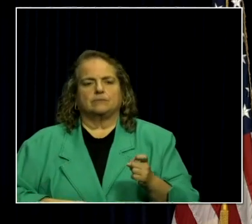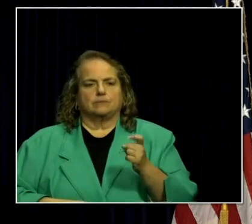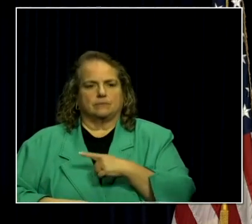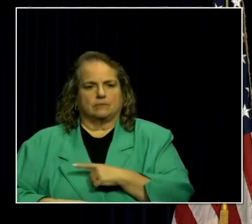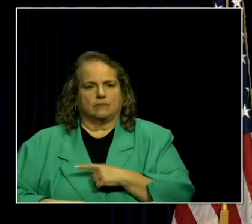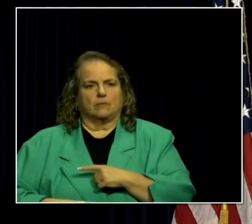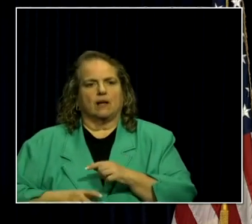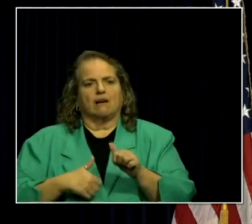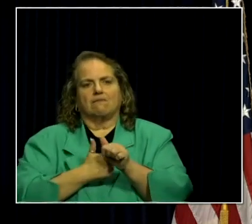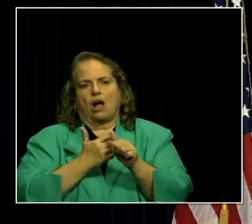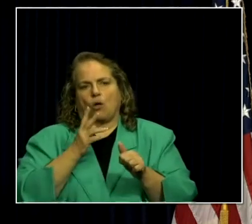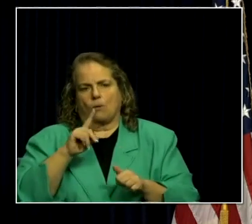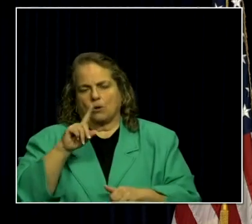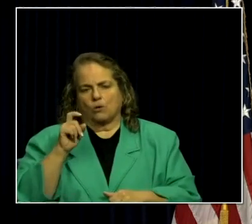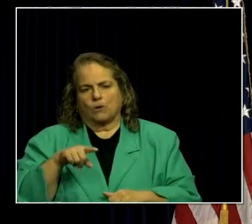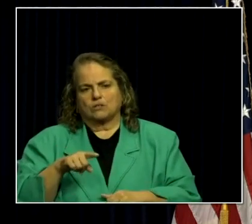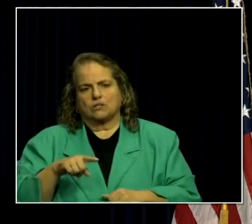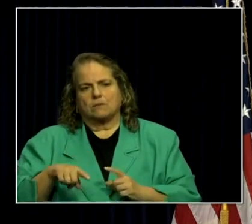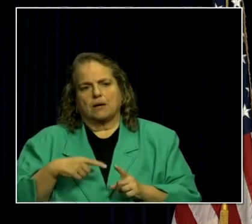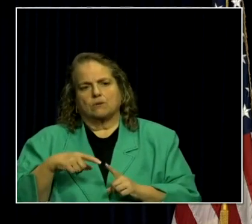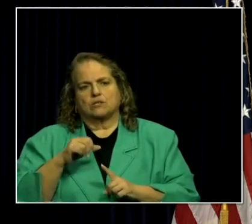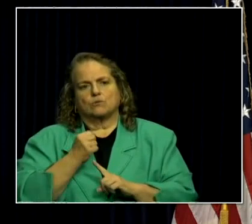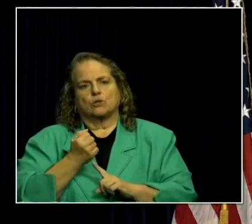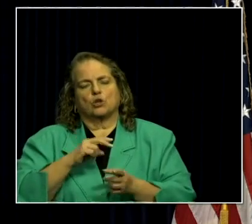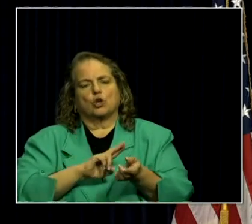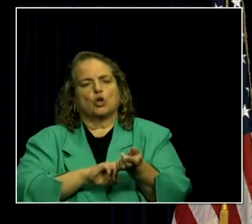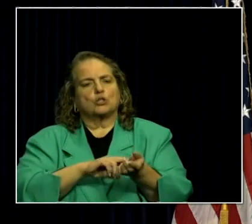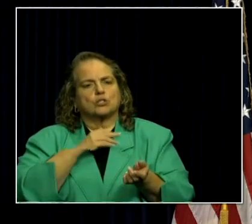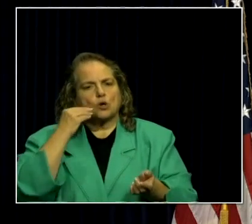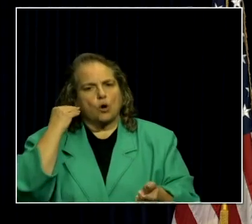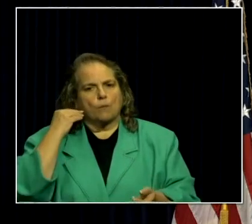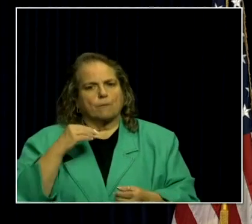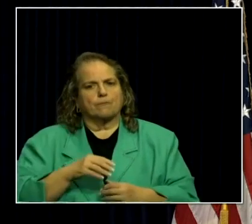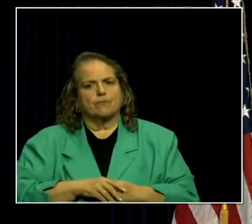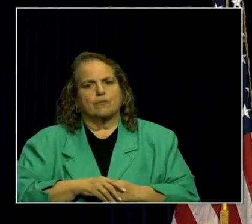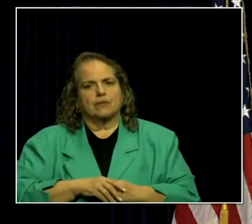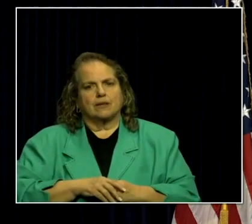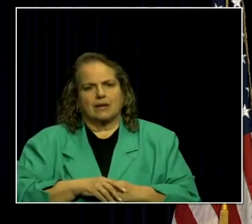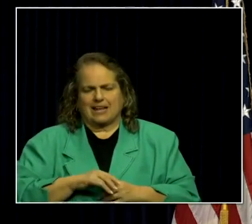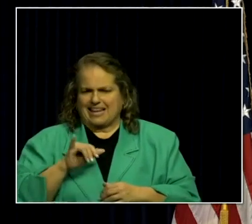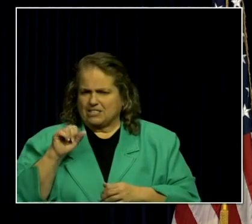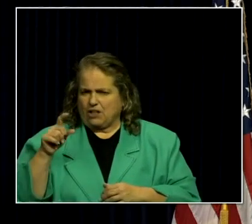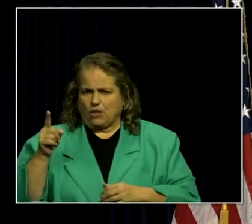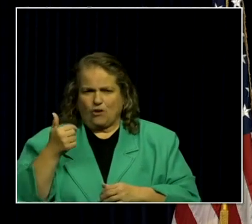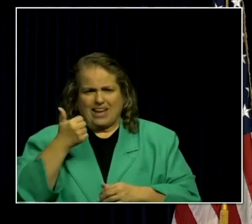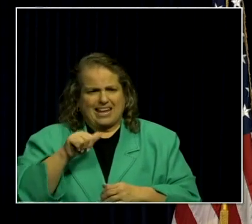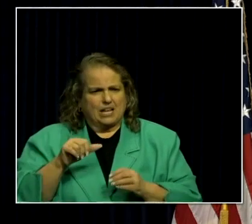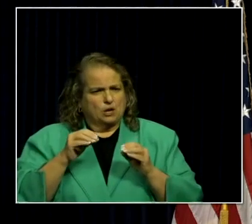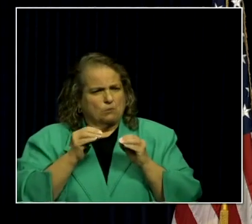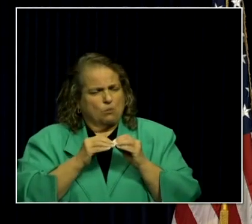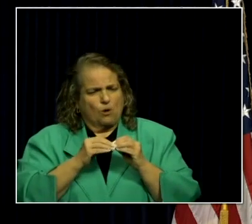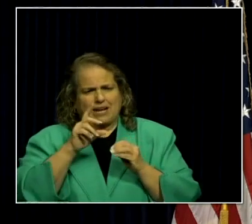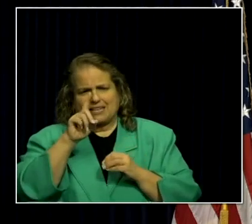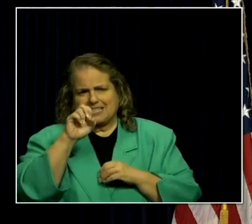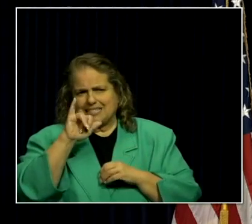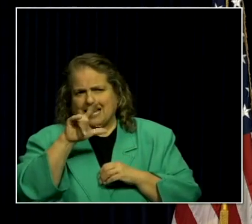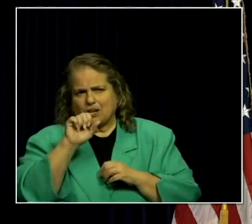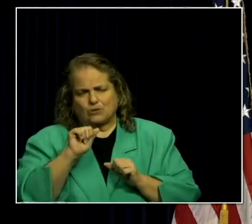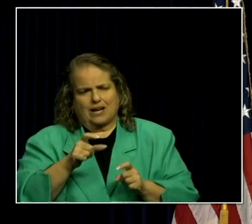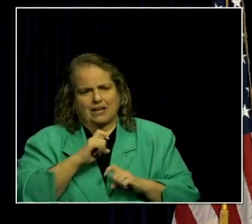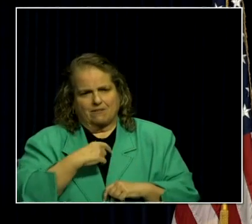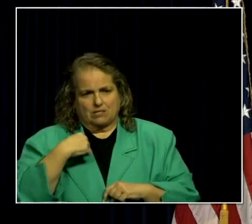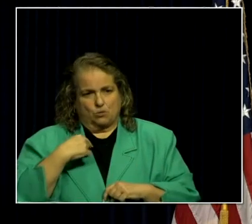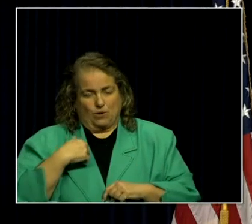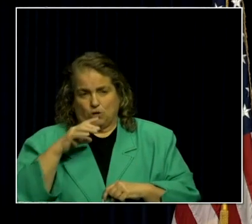if I can ask a follow-up about the situation in the nursing home in Perry County, mm-hmm. Is there any more details you can give us there? I mean, we're assuming